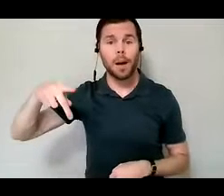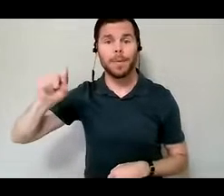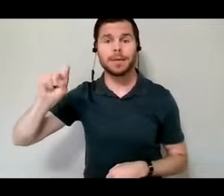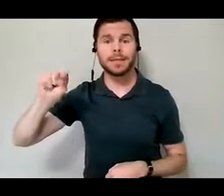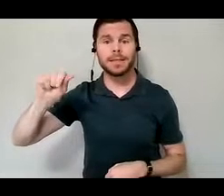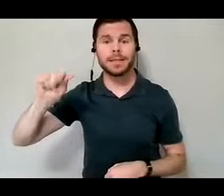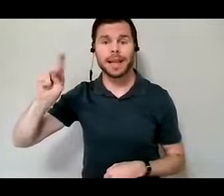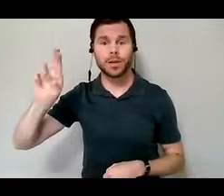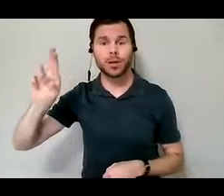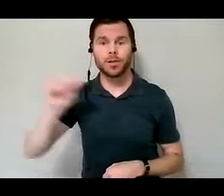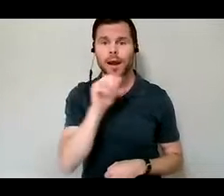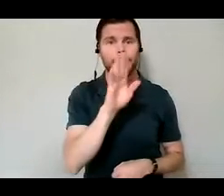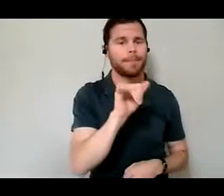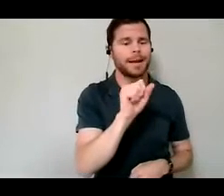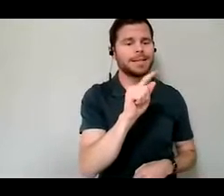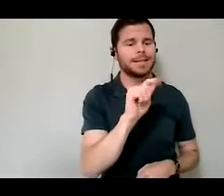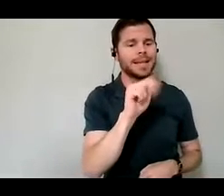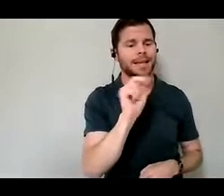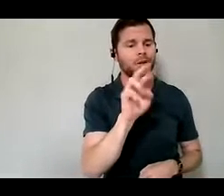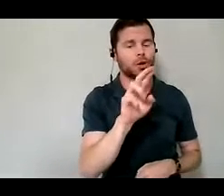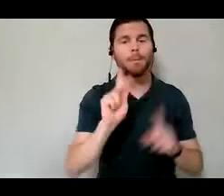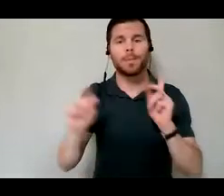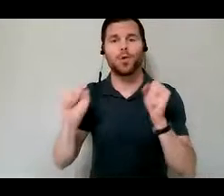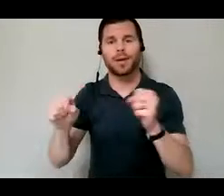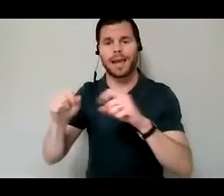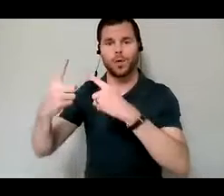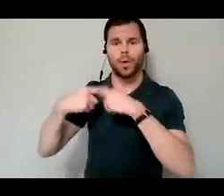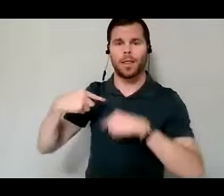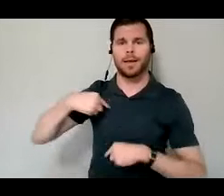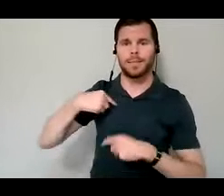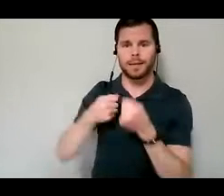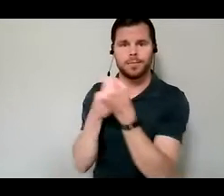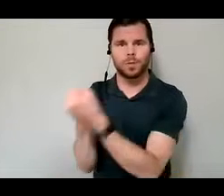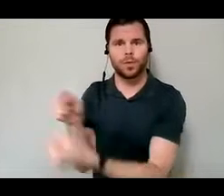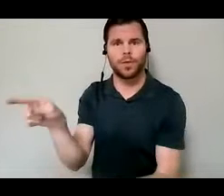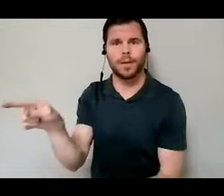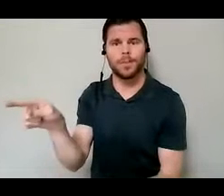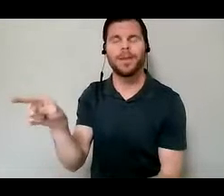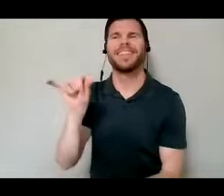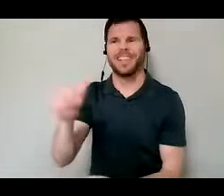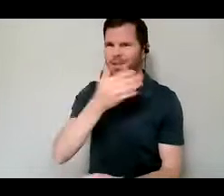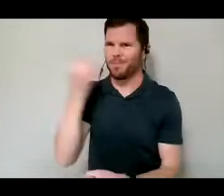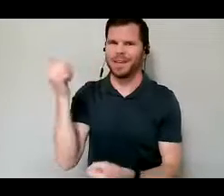people can count on you to help them out whenever they need it. And I think that's one of the best things that you can do.